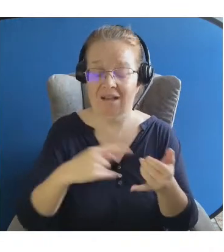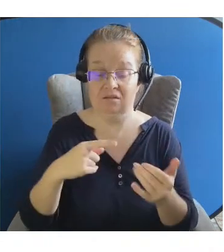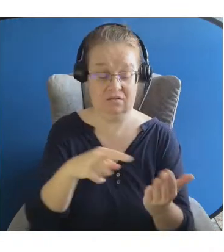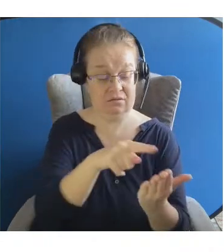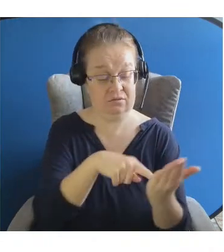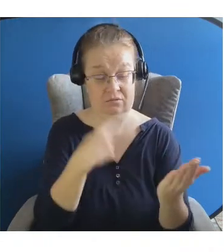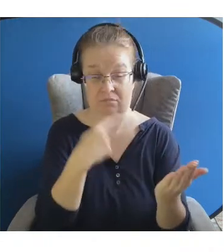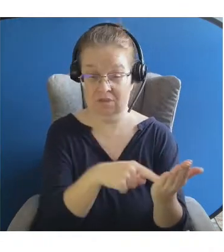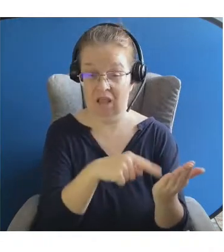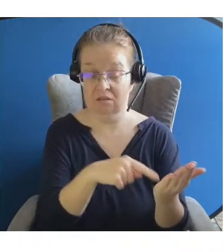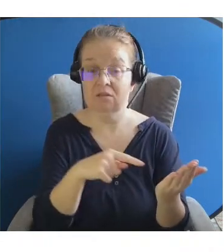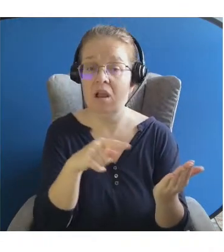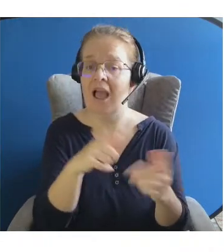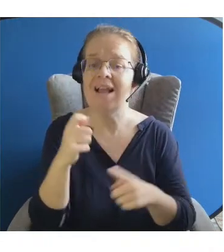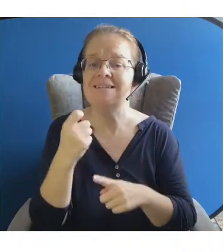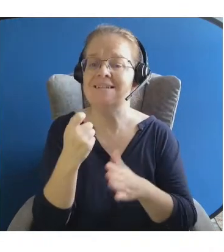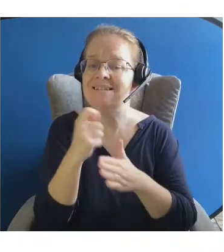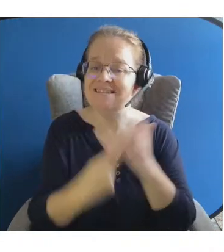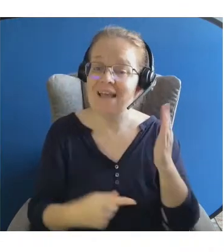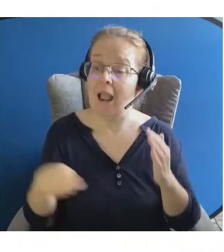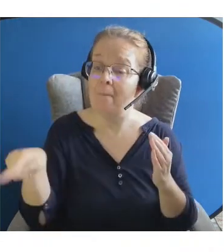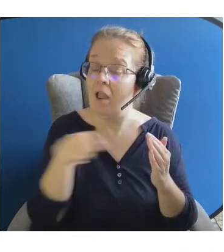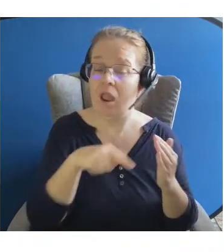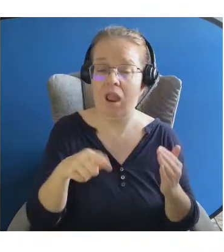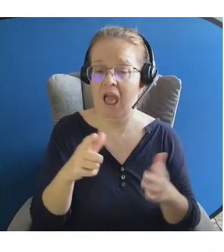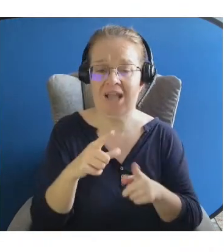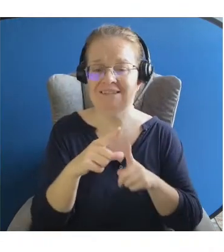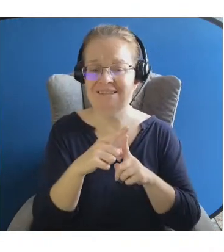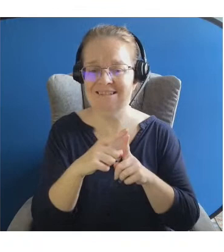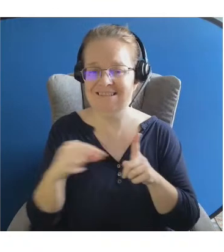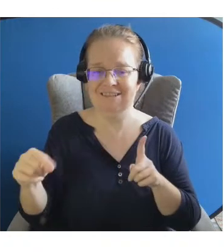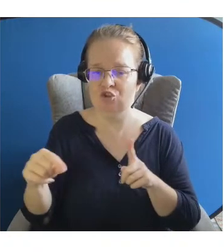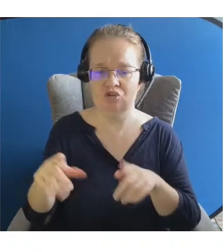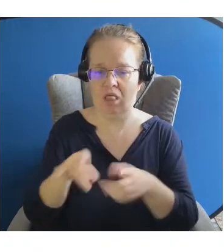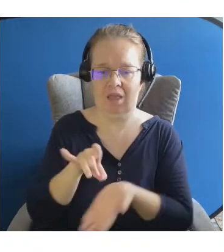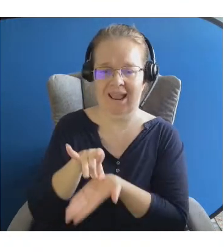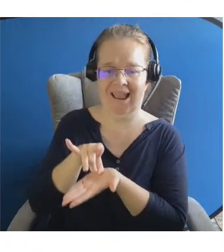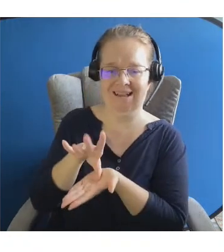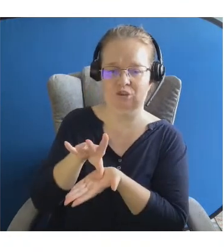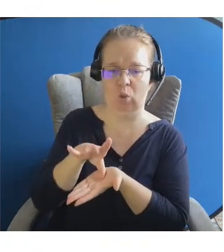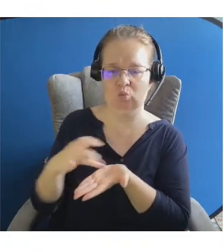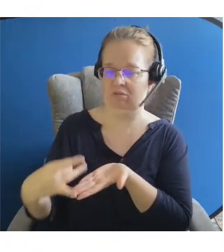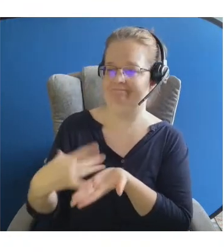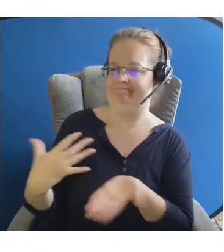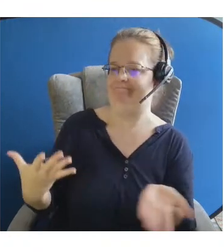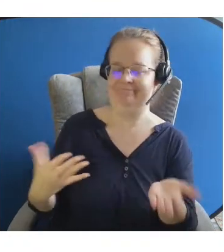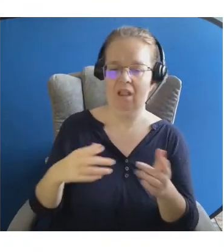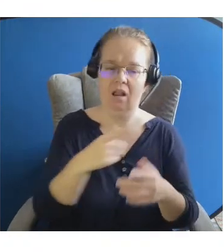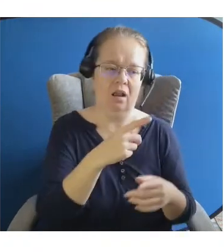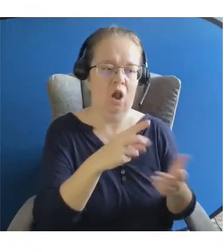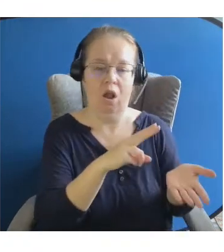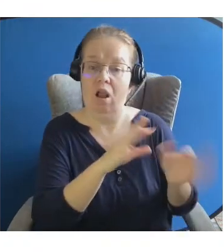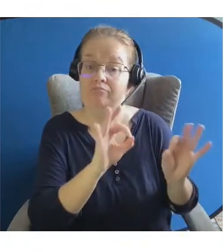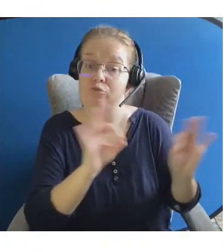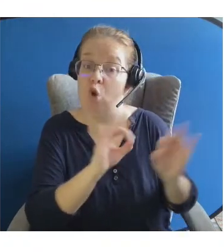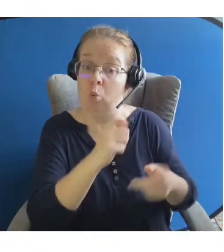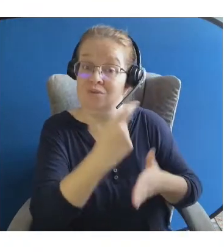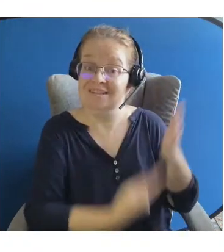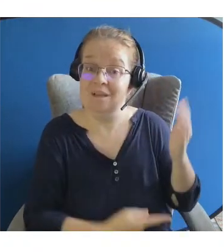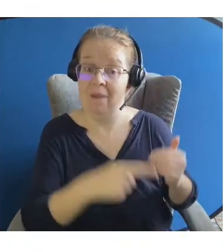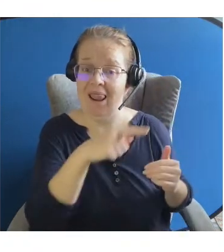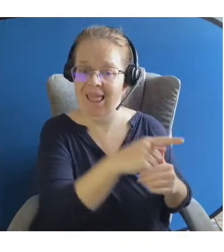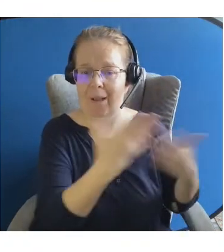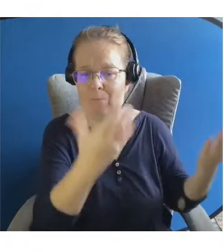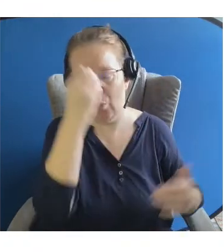disabled people were much more likely to be digitally excluded than non-disabled people. I think it was